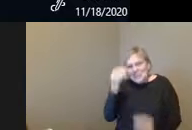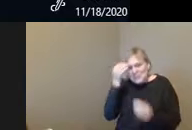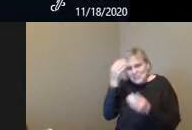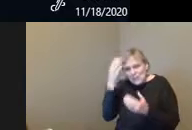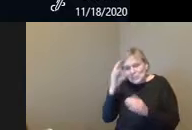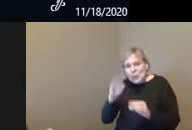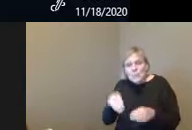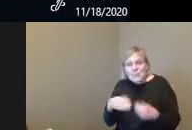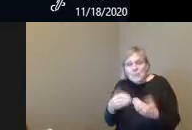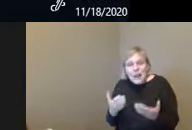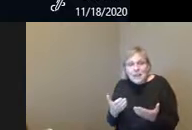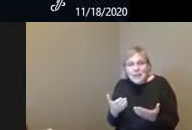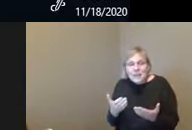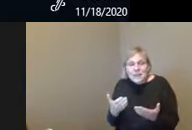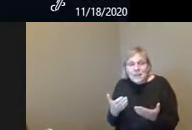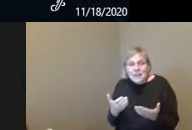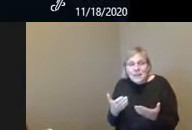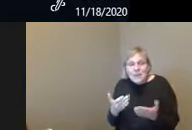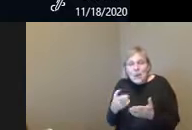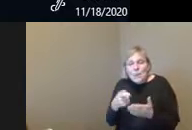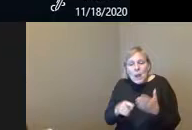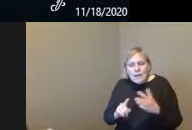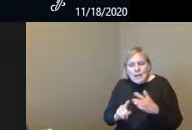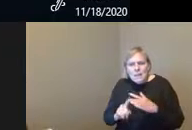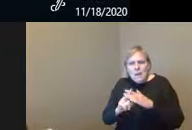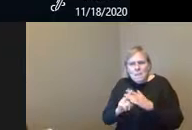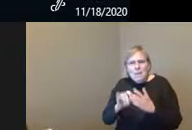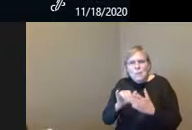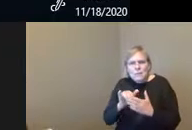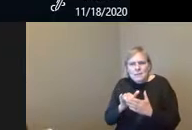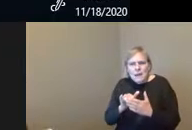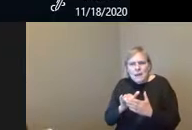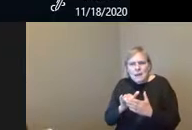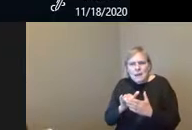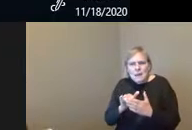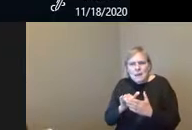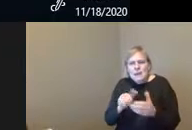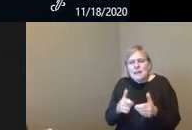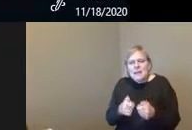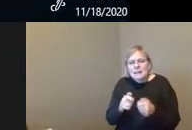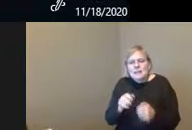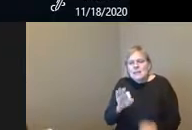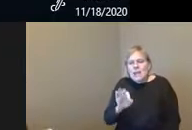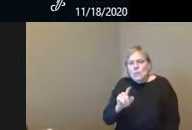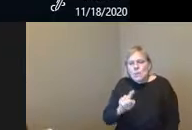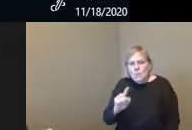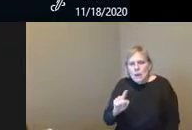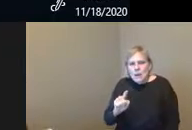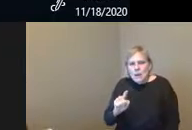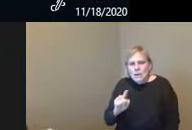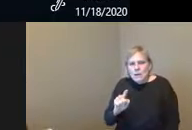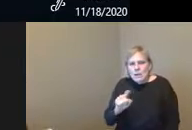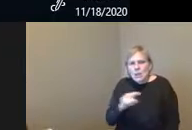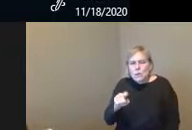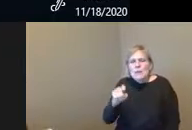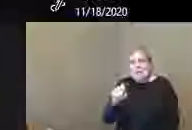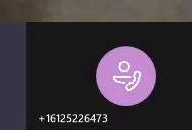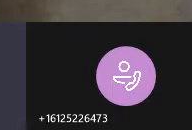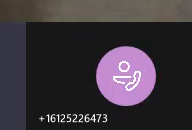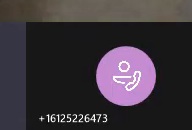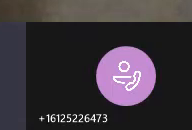that's provided on what came up was that for texting 911, you need